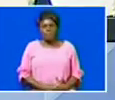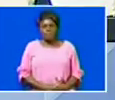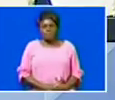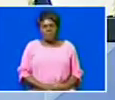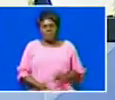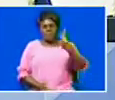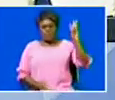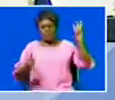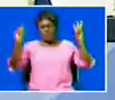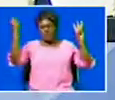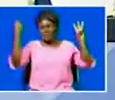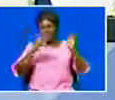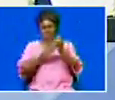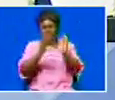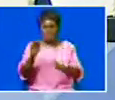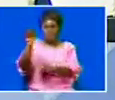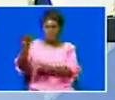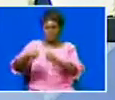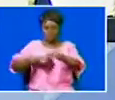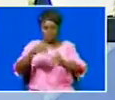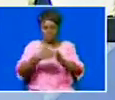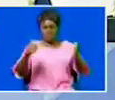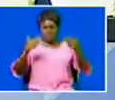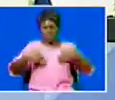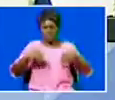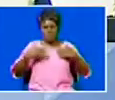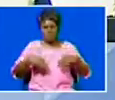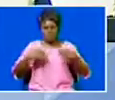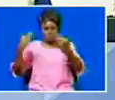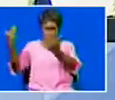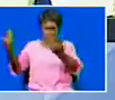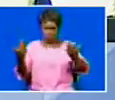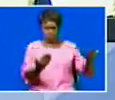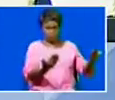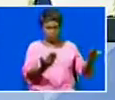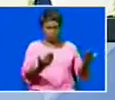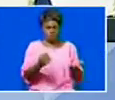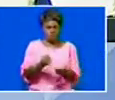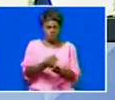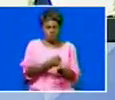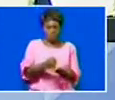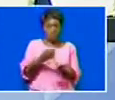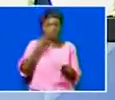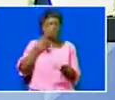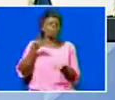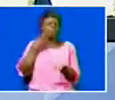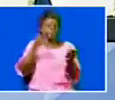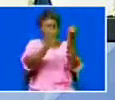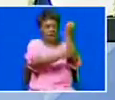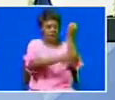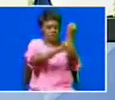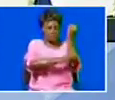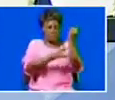Meanwhile, Western Kenya leaders are calling for action against people behind the importation of contaminated sugar into the country,